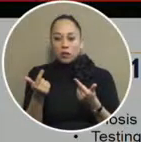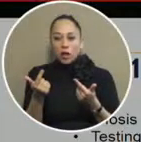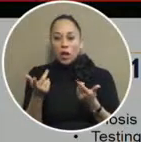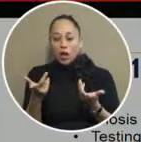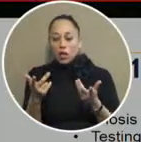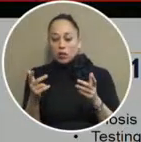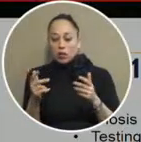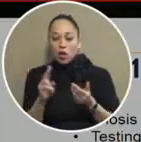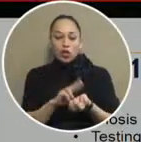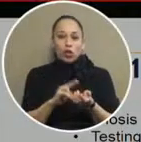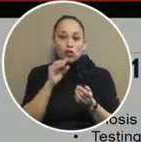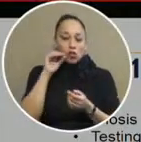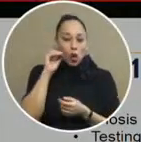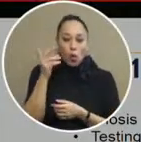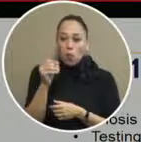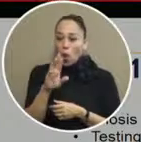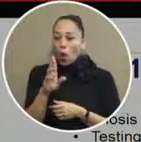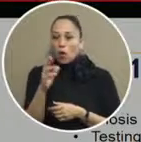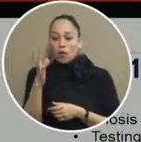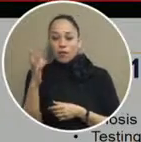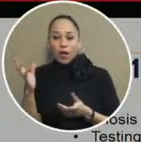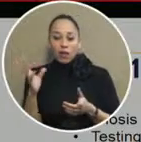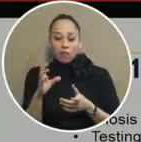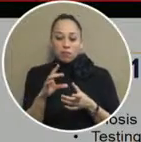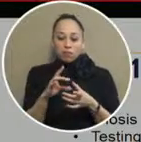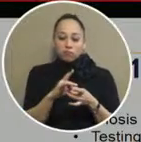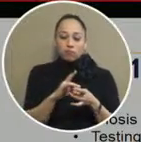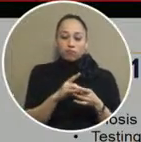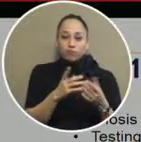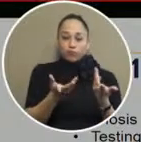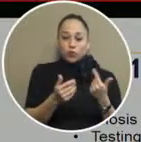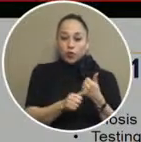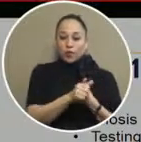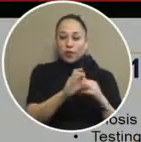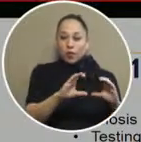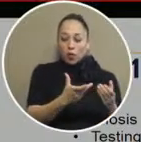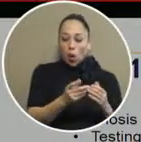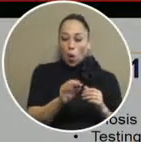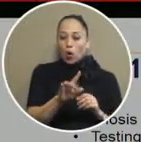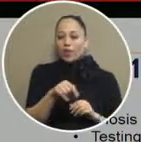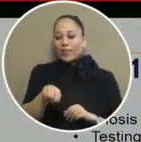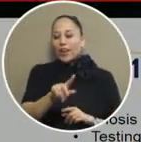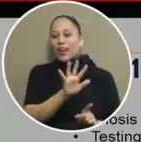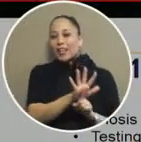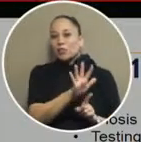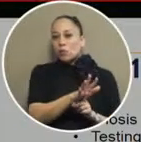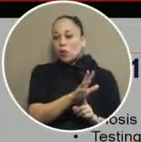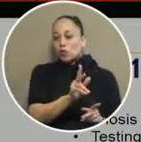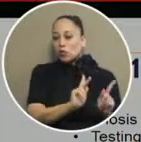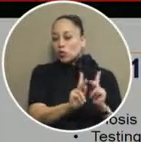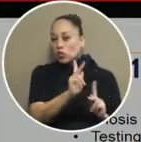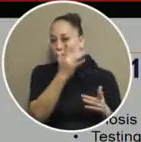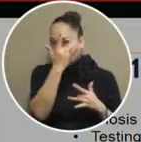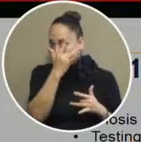facilities, or maybe because they belong to at-risk groups or they've been exposed.